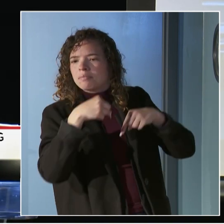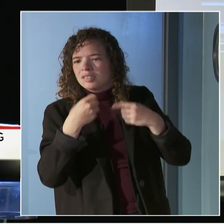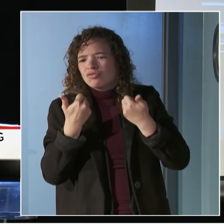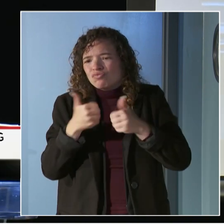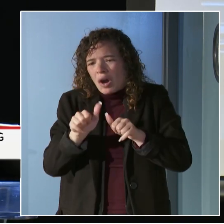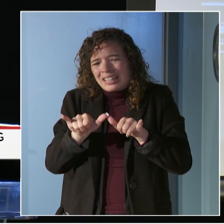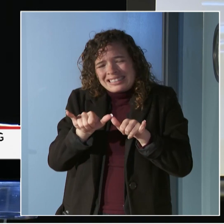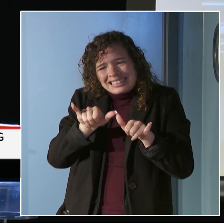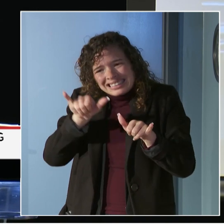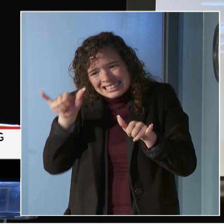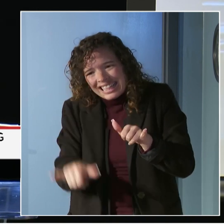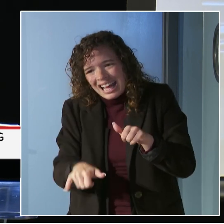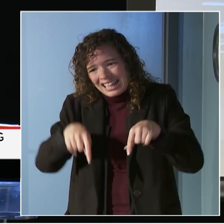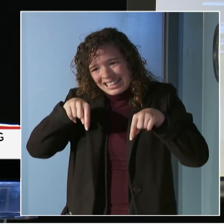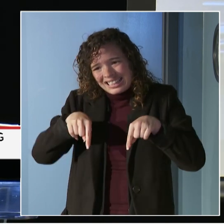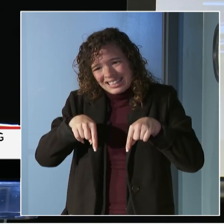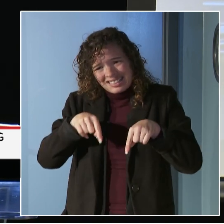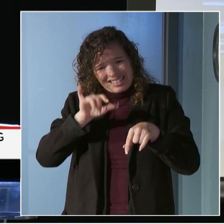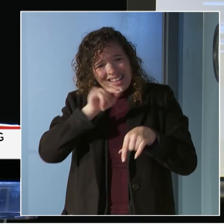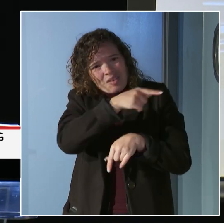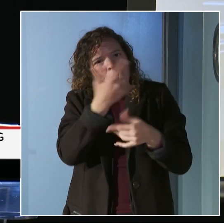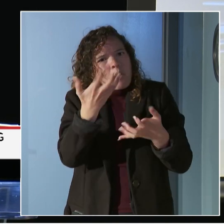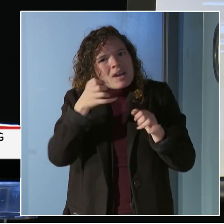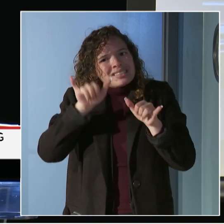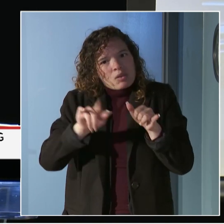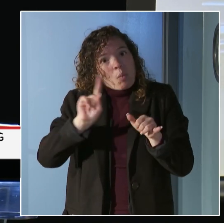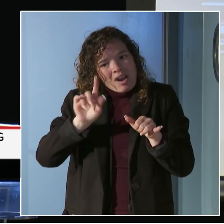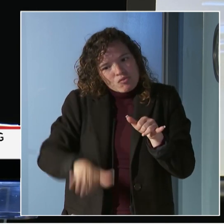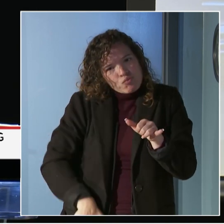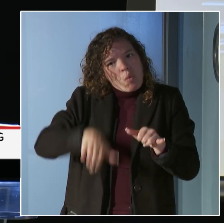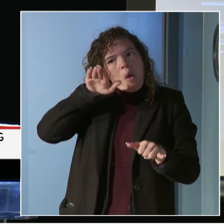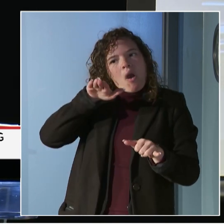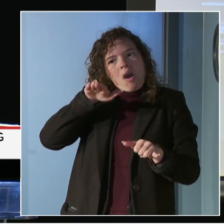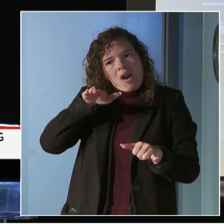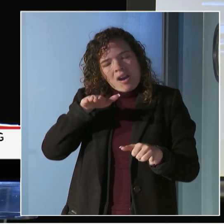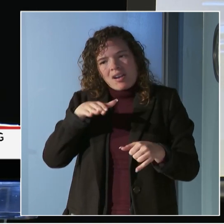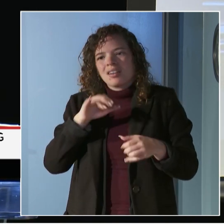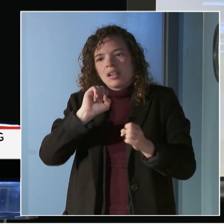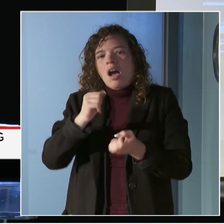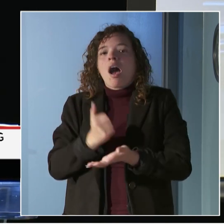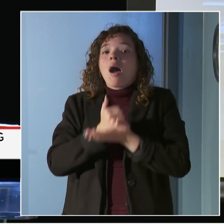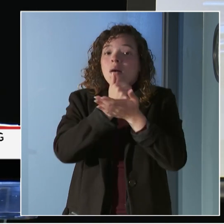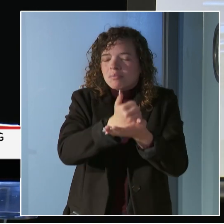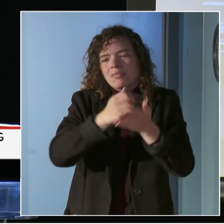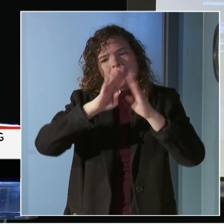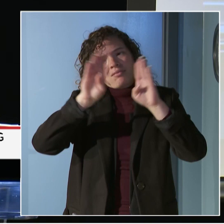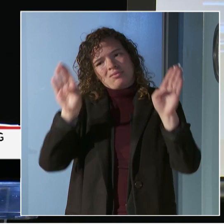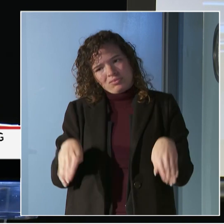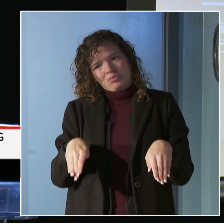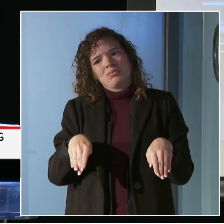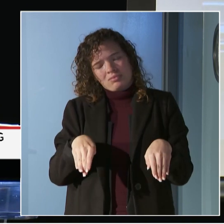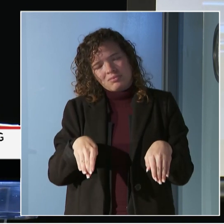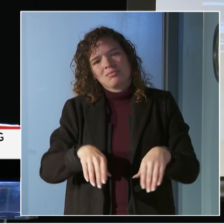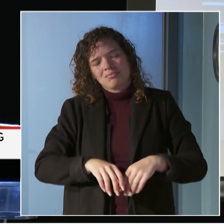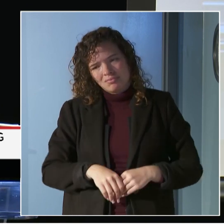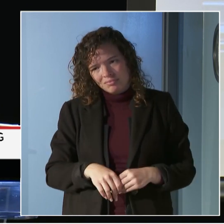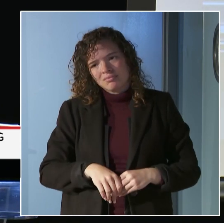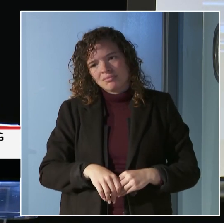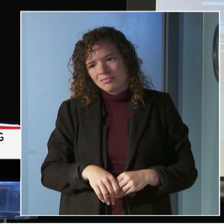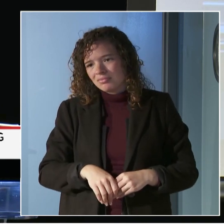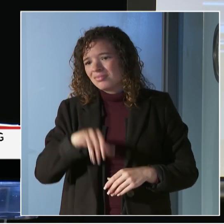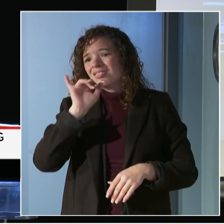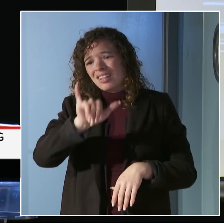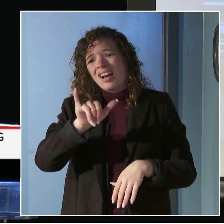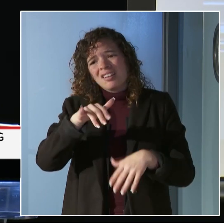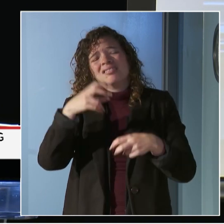own communities to stay here. And that is so important because it's become harder. It just has,